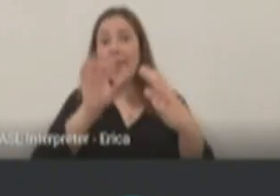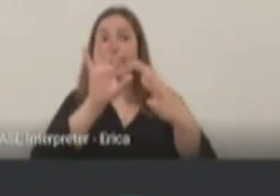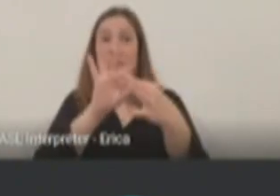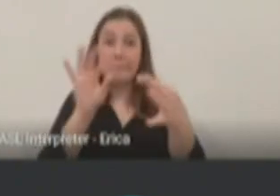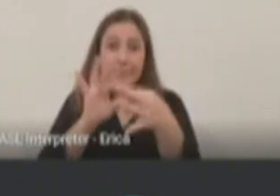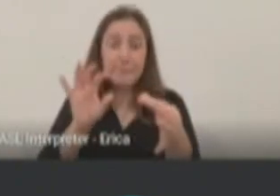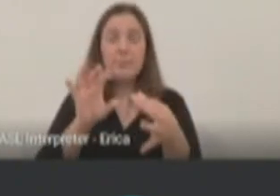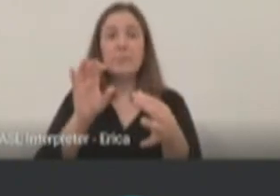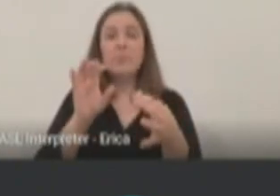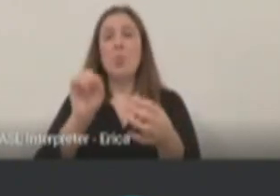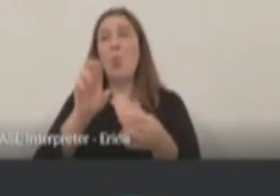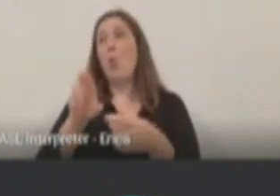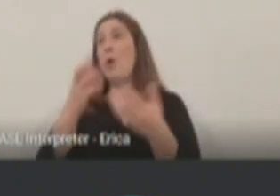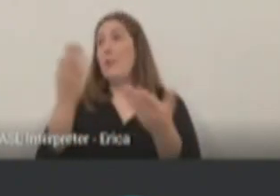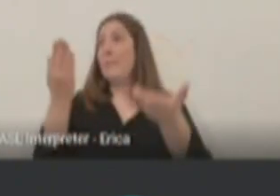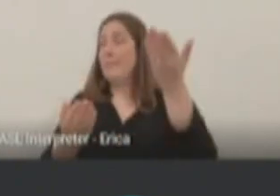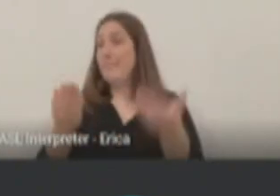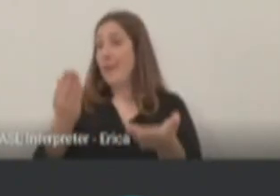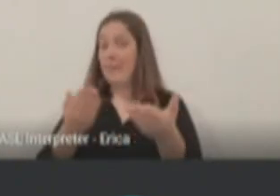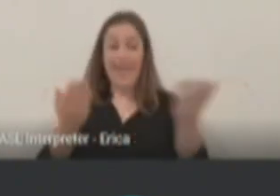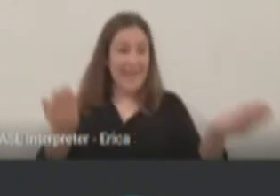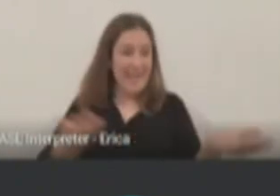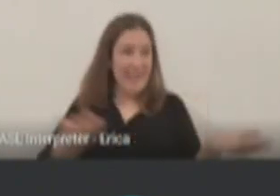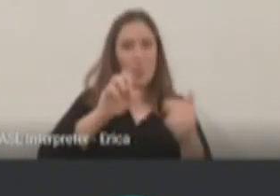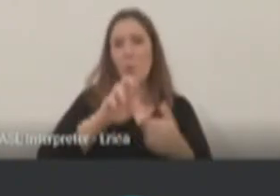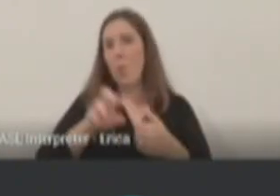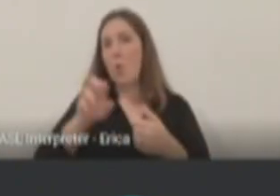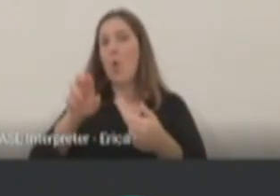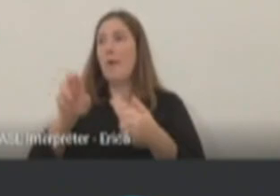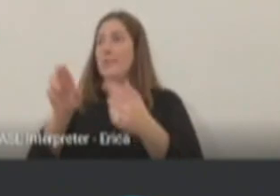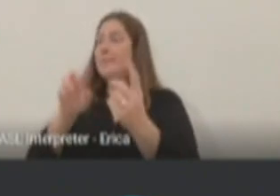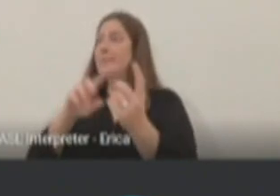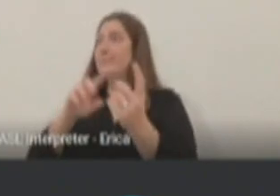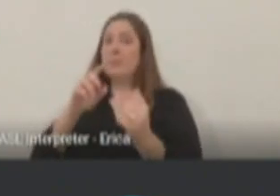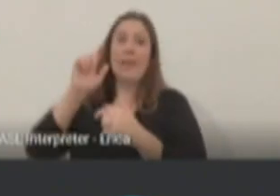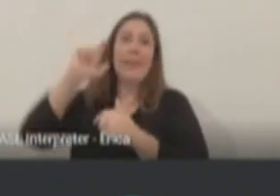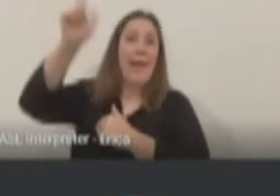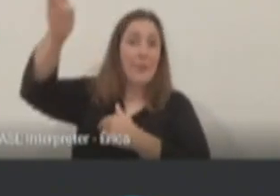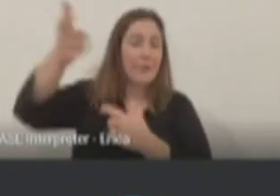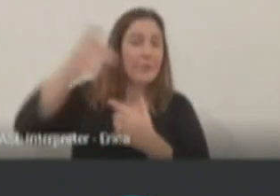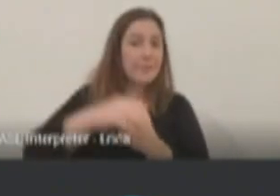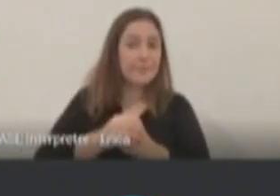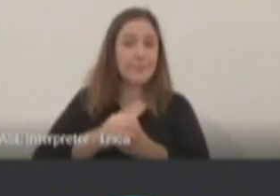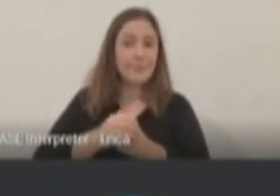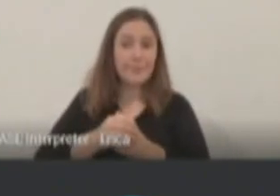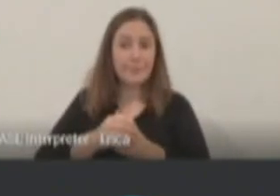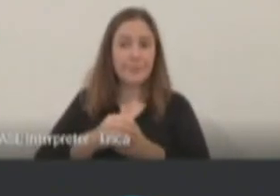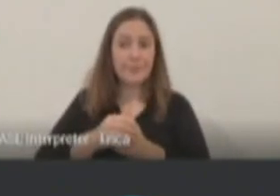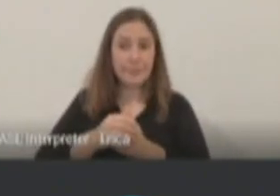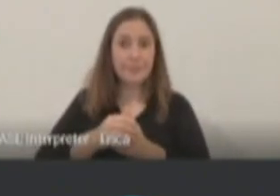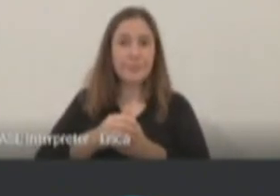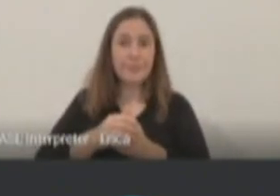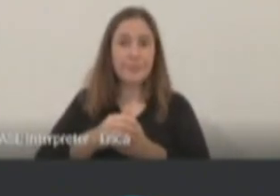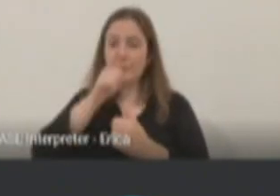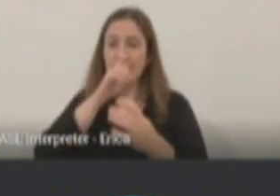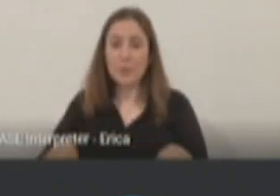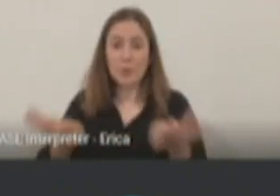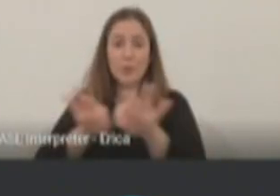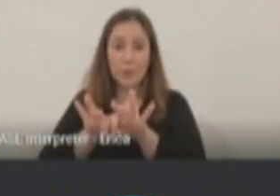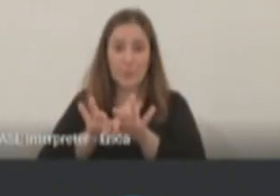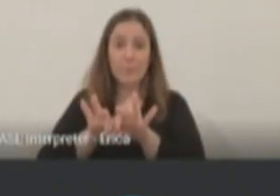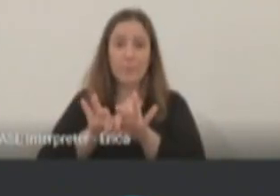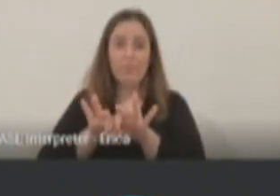in a live forum, and also in writing. And those written comments make their way into documentation